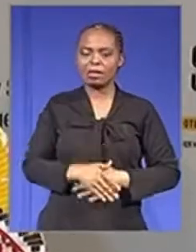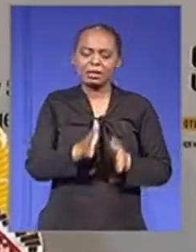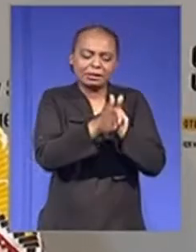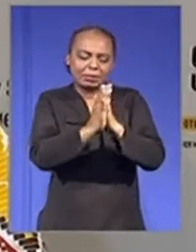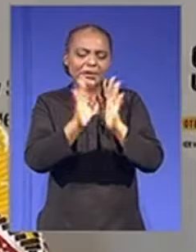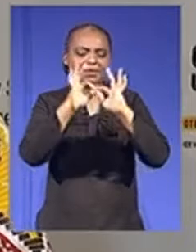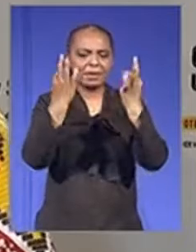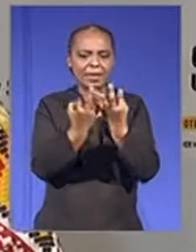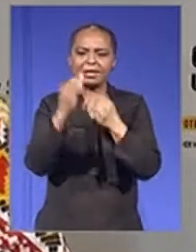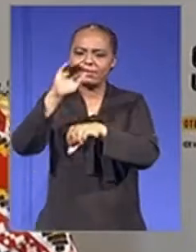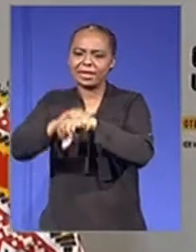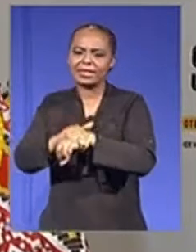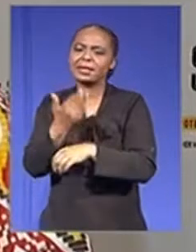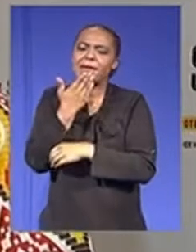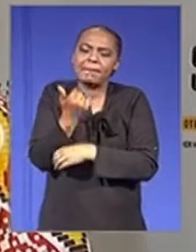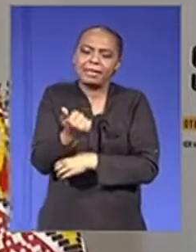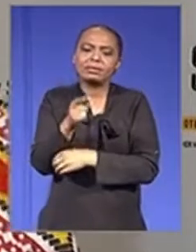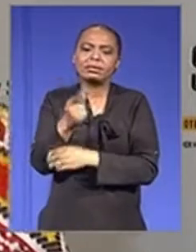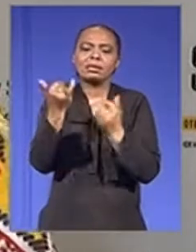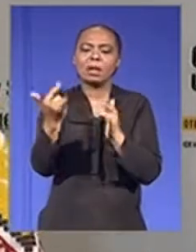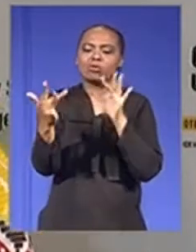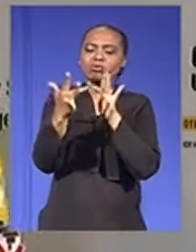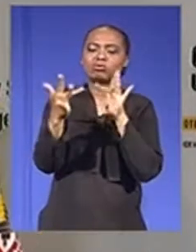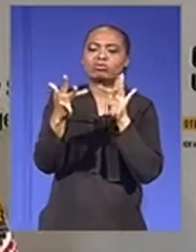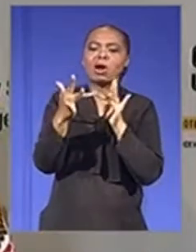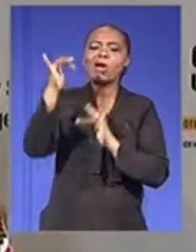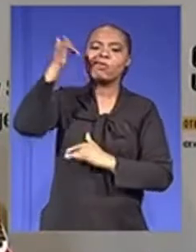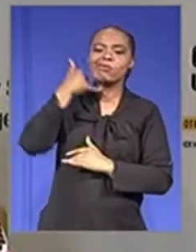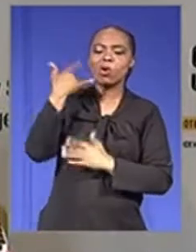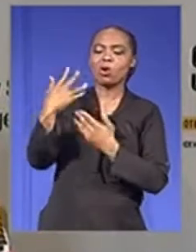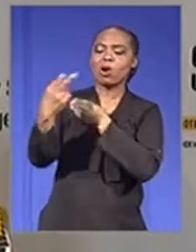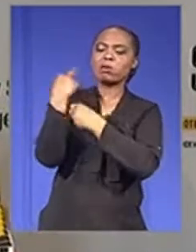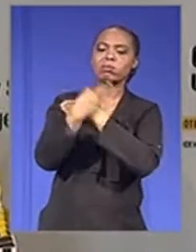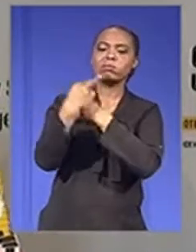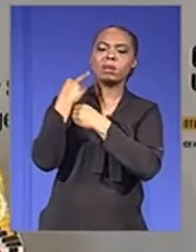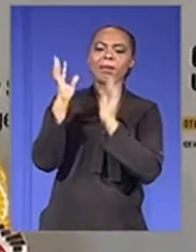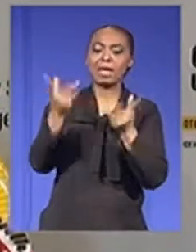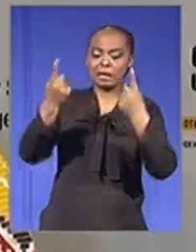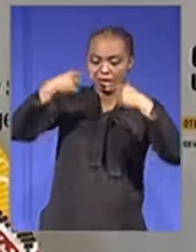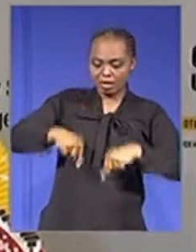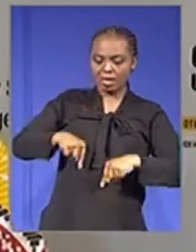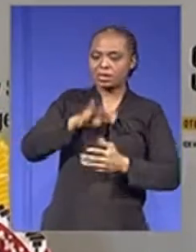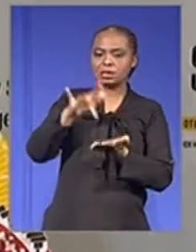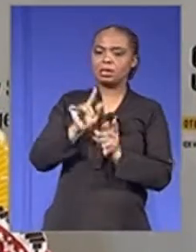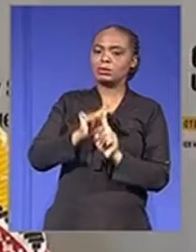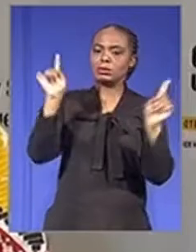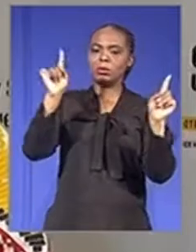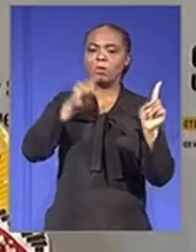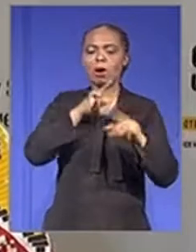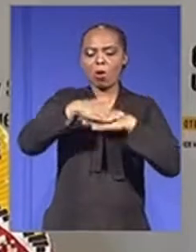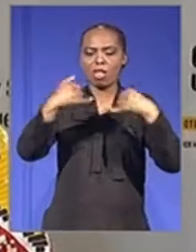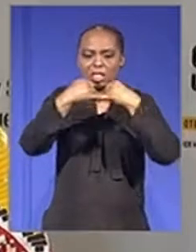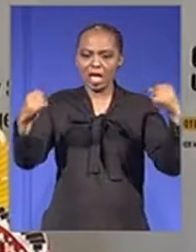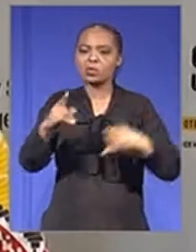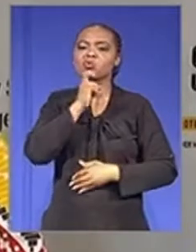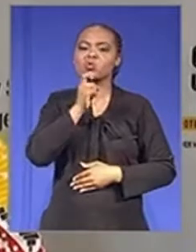to continuously keep in touch through telephone and video calls, as well as make use of the new ways of connecting with our